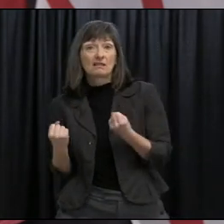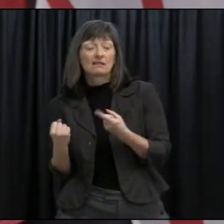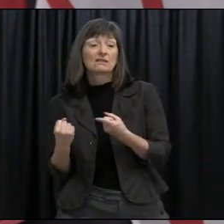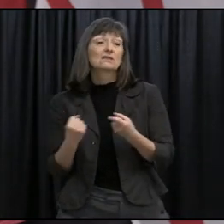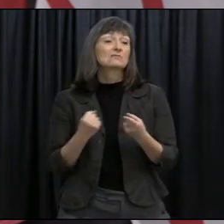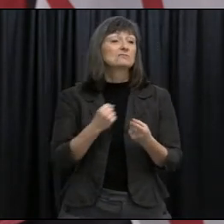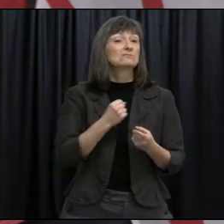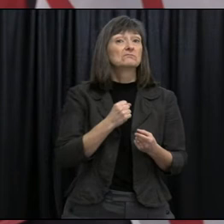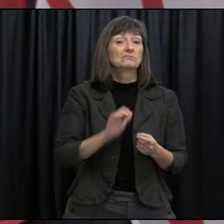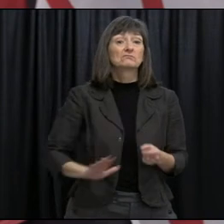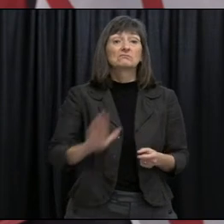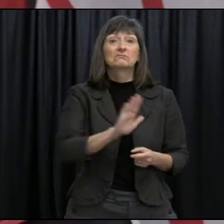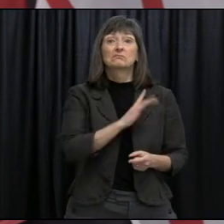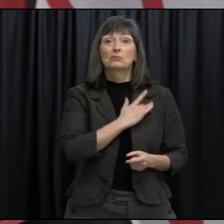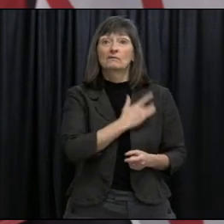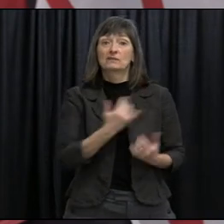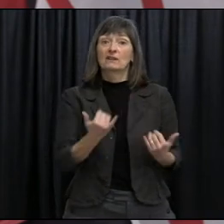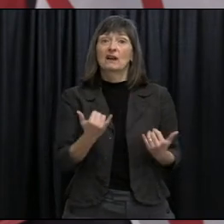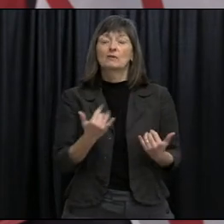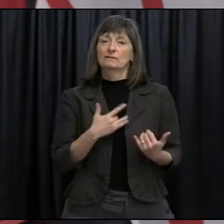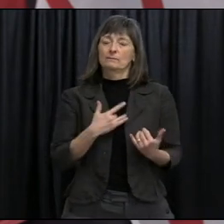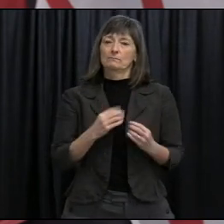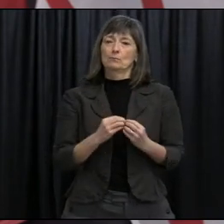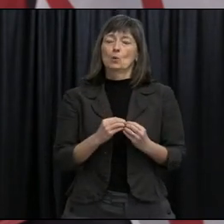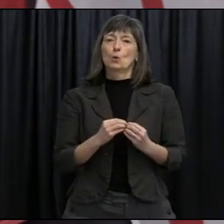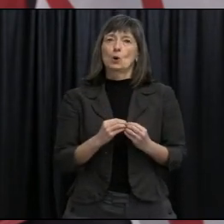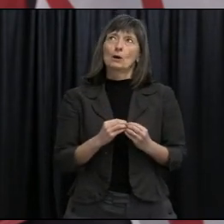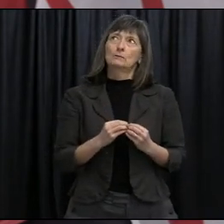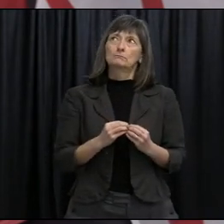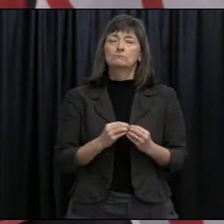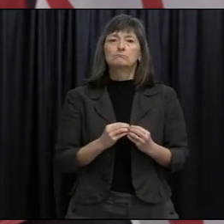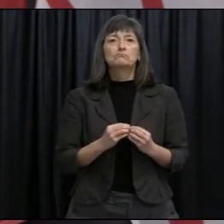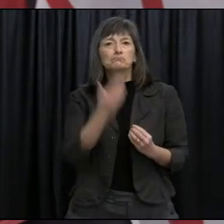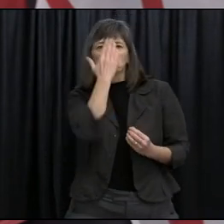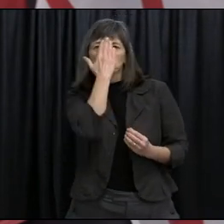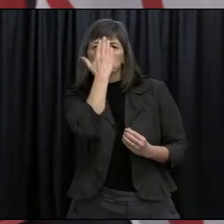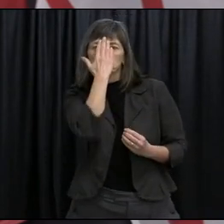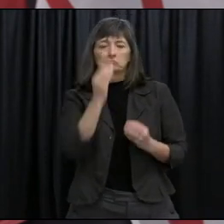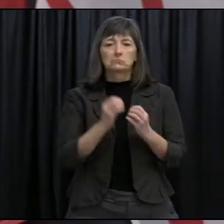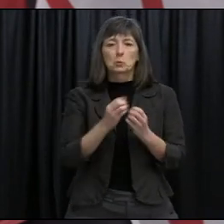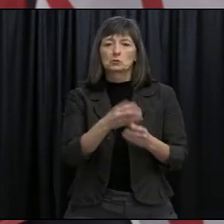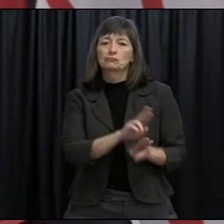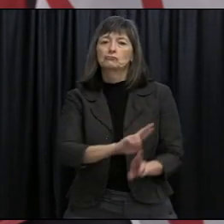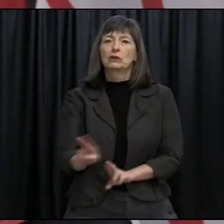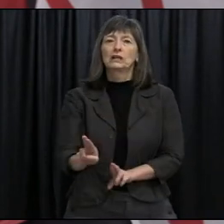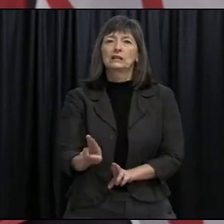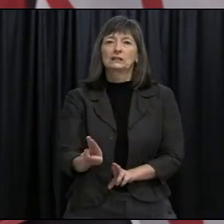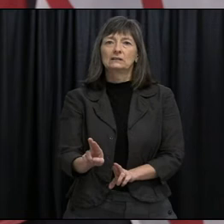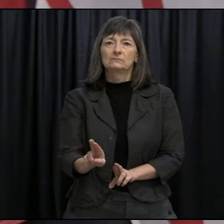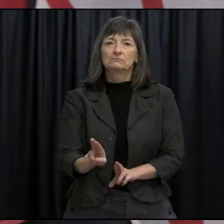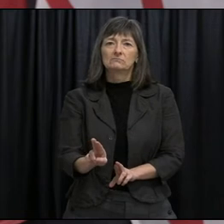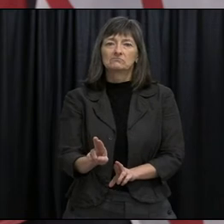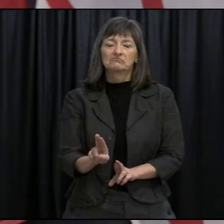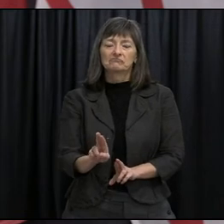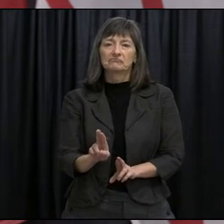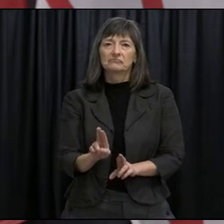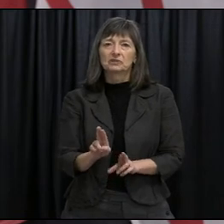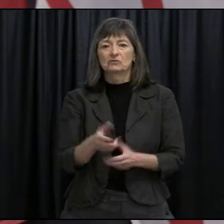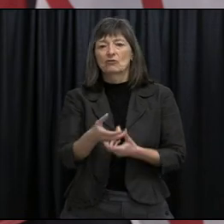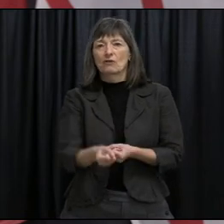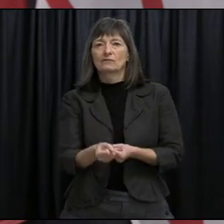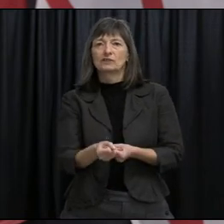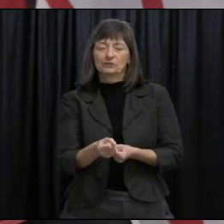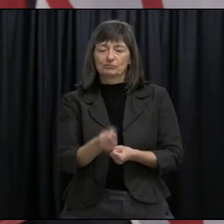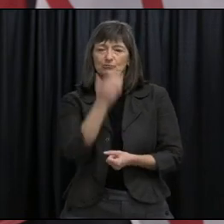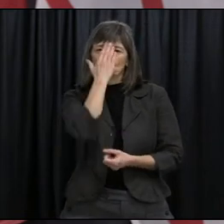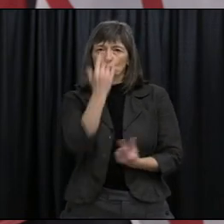in general, are more equipped to deal with the challenges of the pandemic today than we were